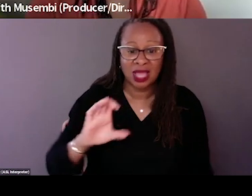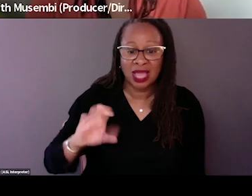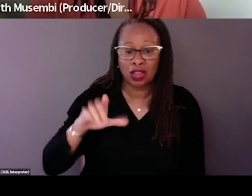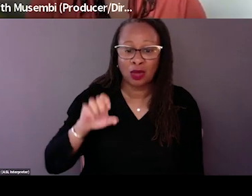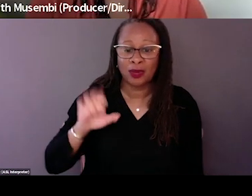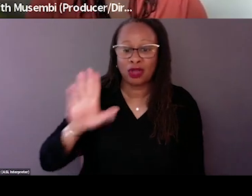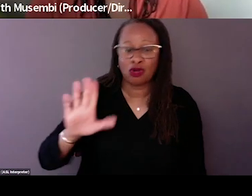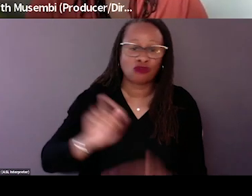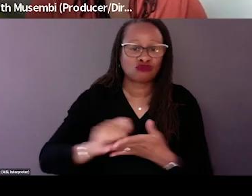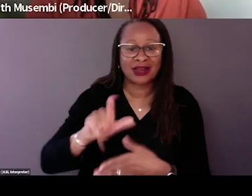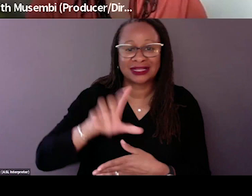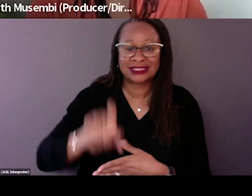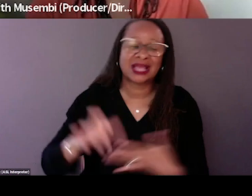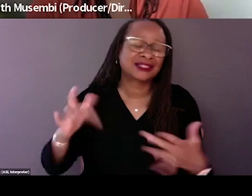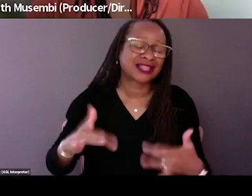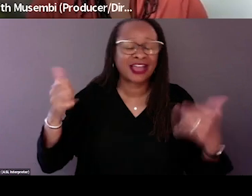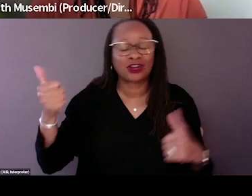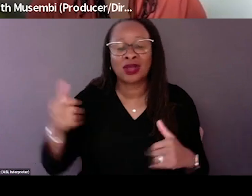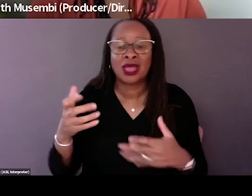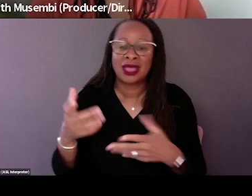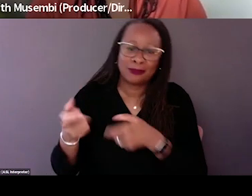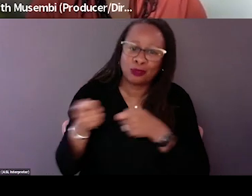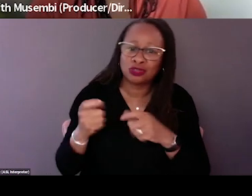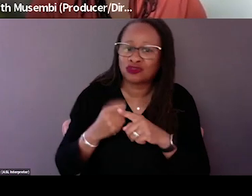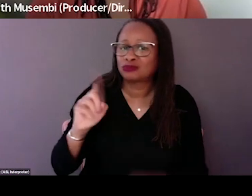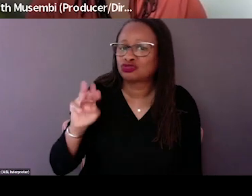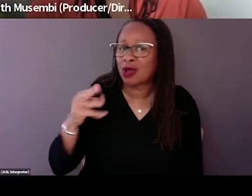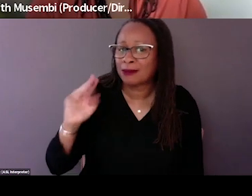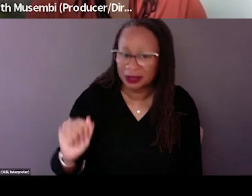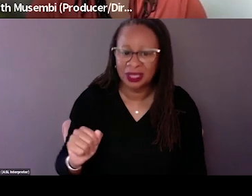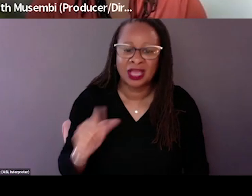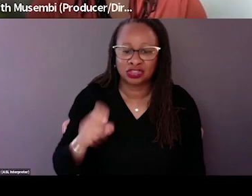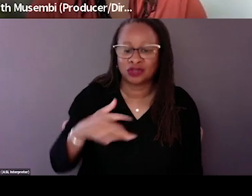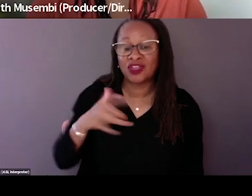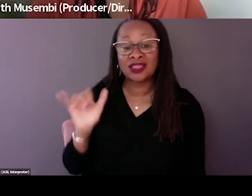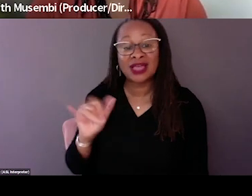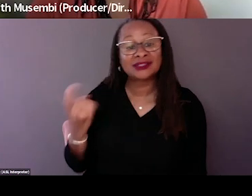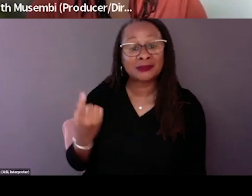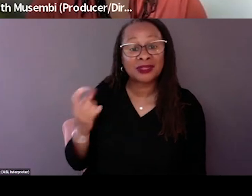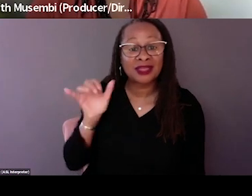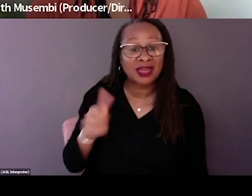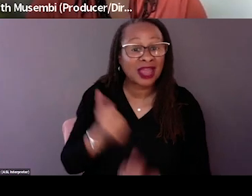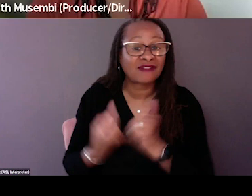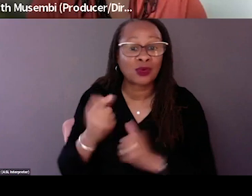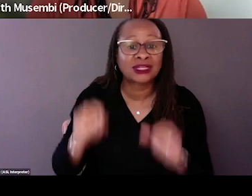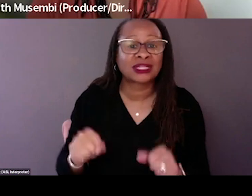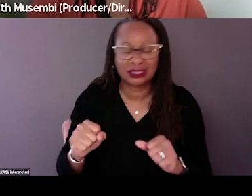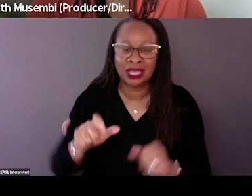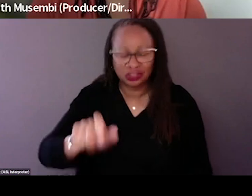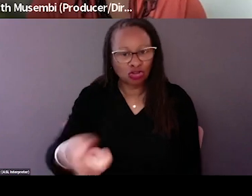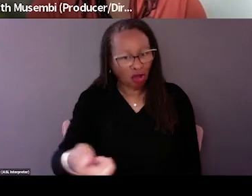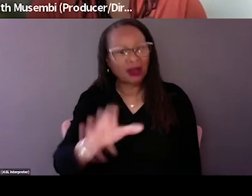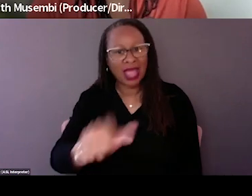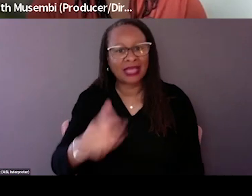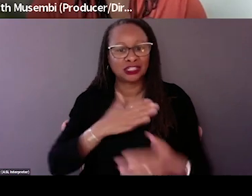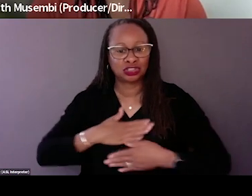on drama. It should feel like something that everyone can switch on to and enjoy. And the tech,